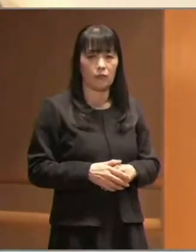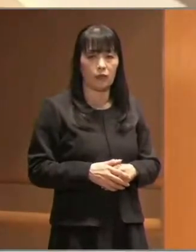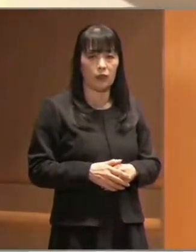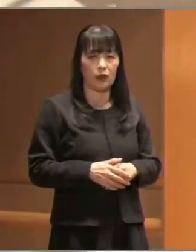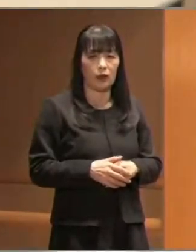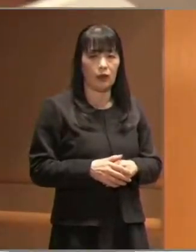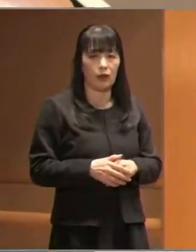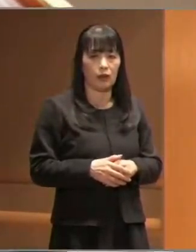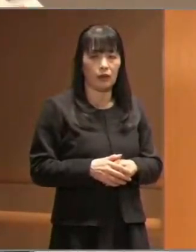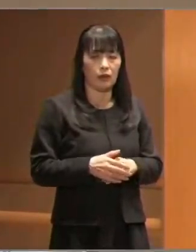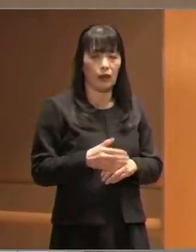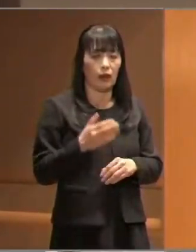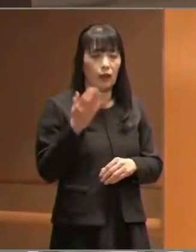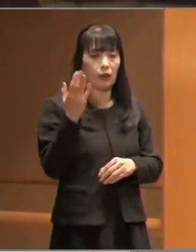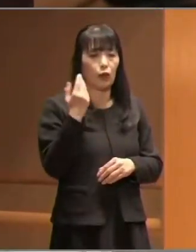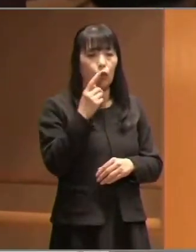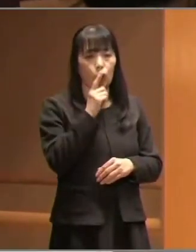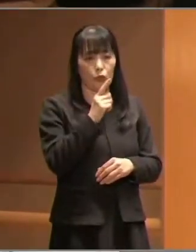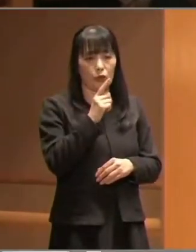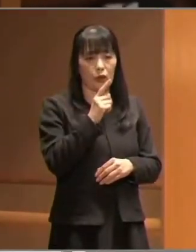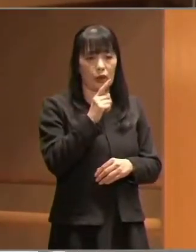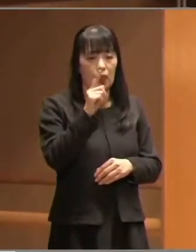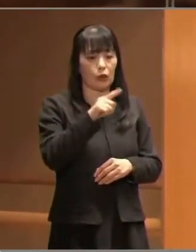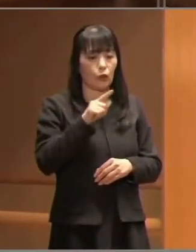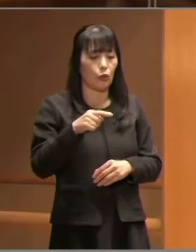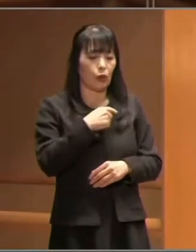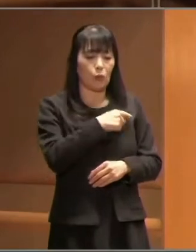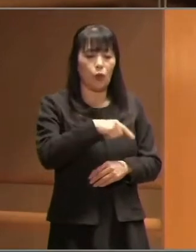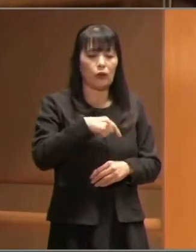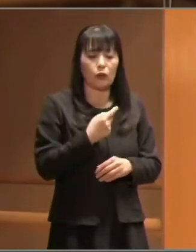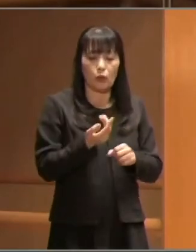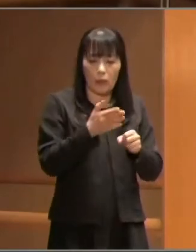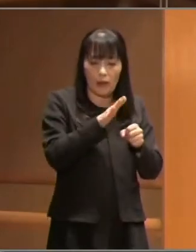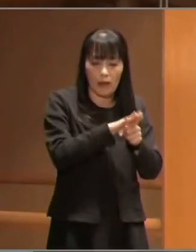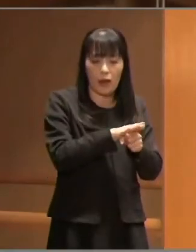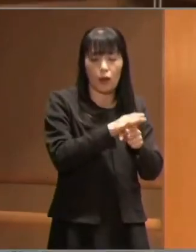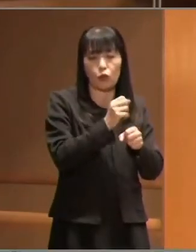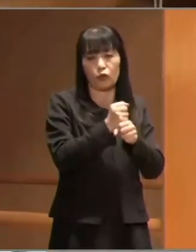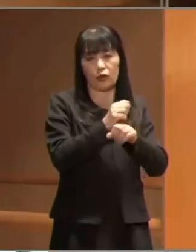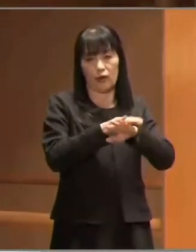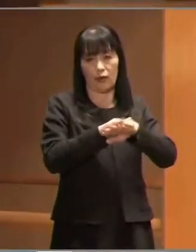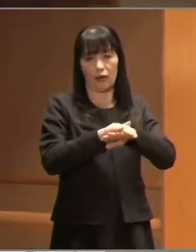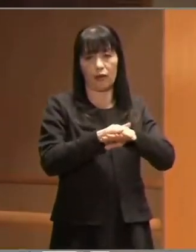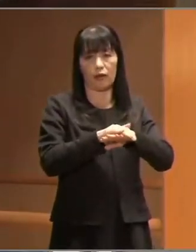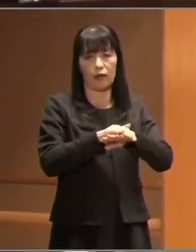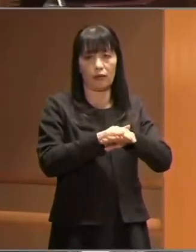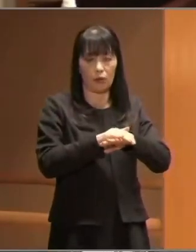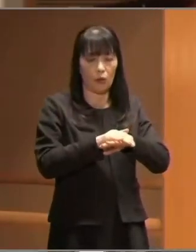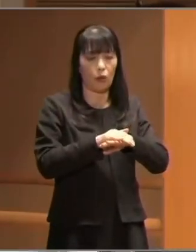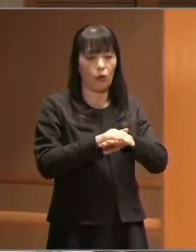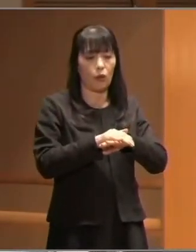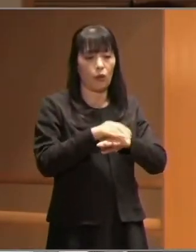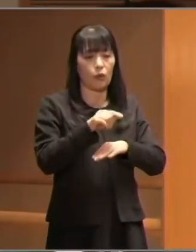And the other one, this is a very artificial one, including intention of a paper